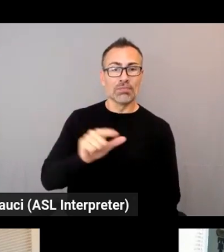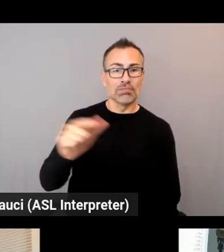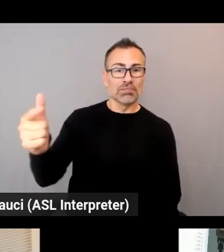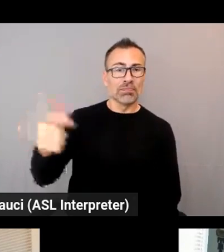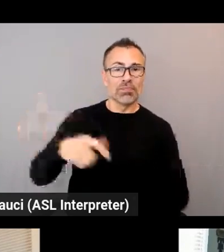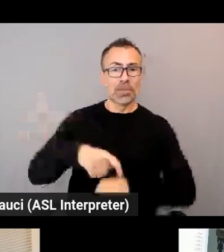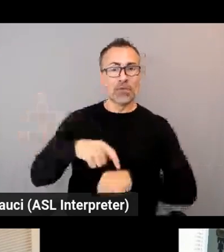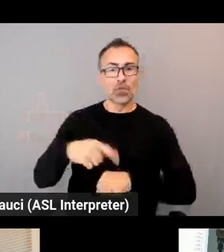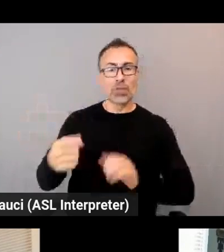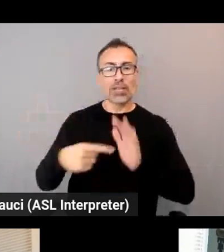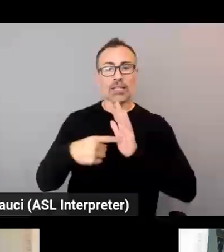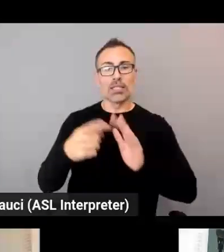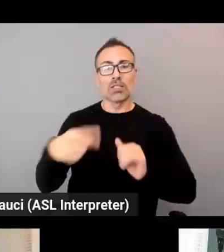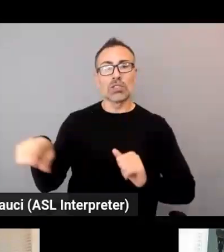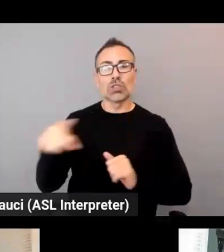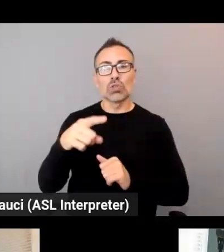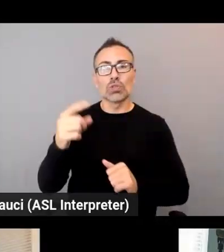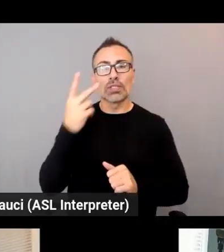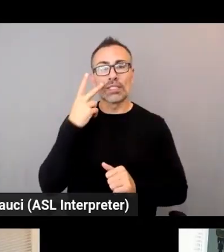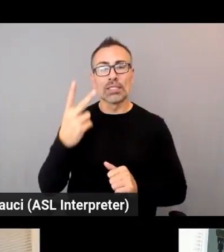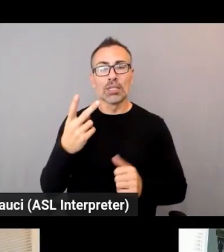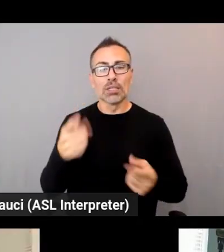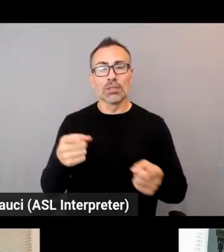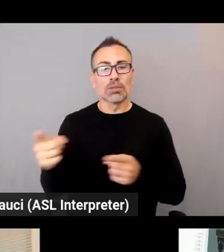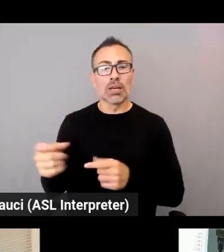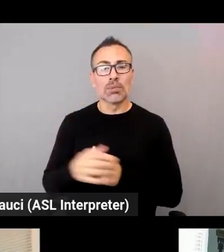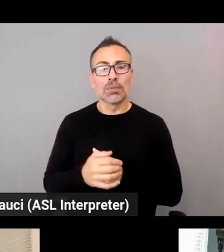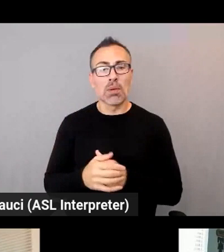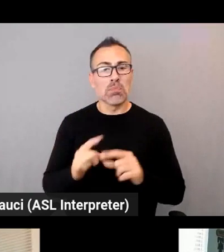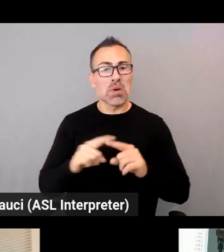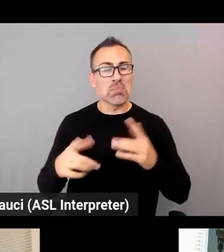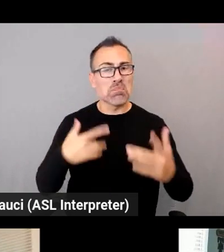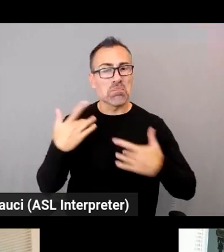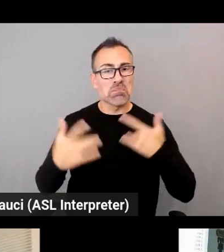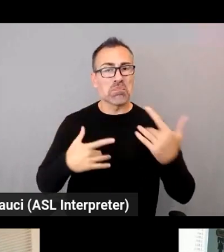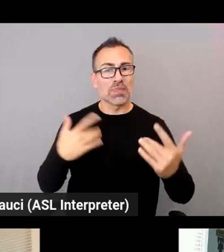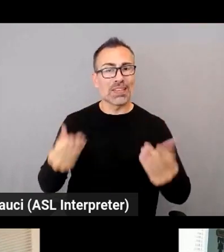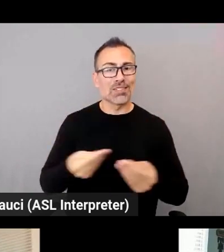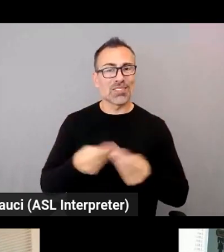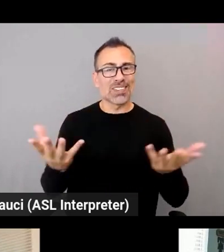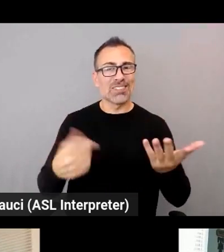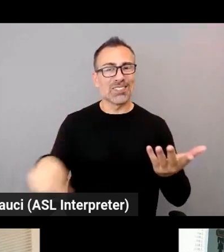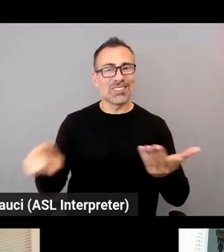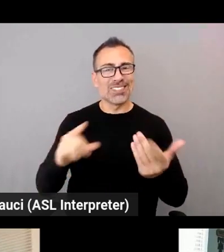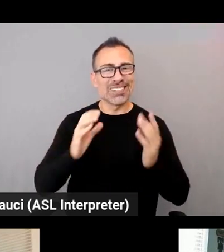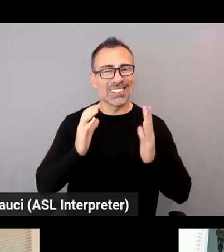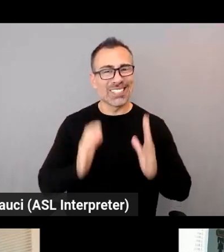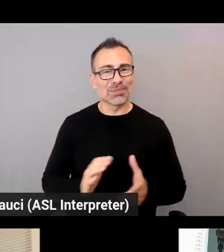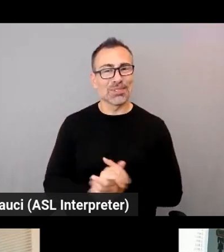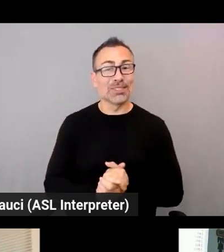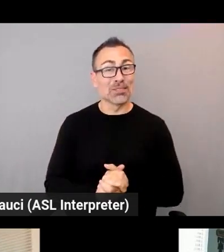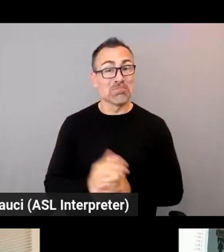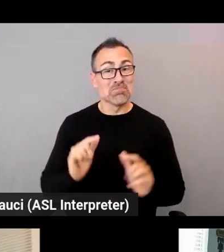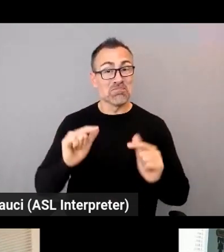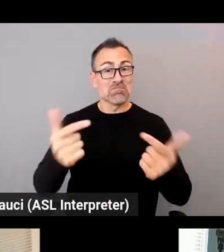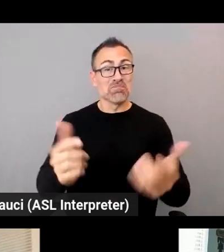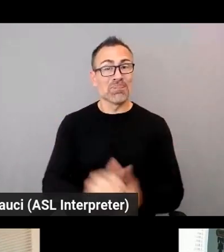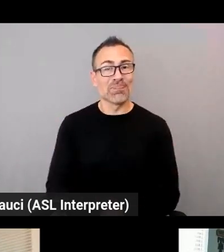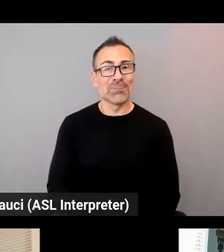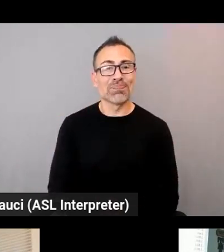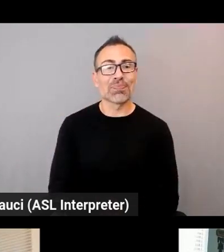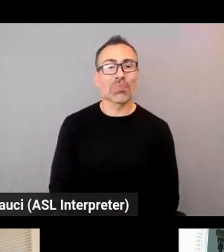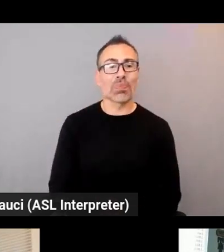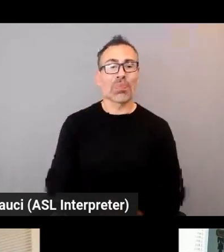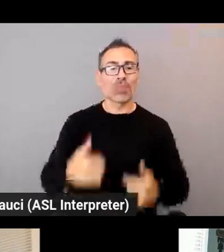action. But super excited to give this to our customers and see how we can help them. And so take it away. Awesome. And thank you, Rich,